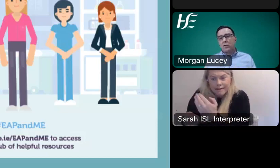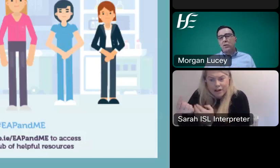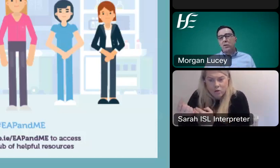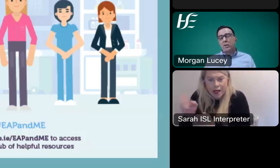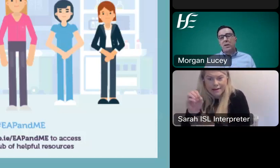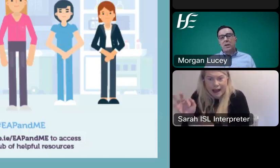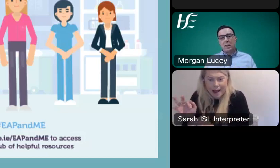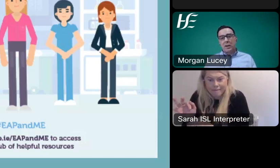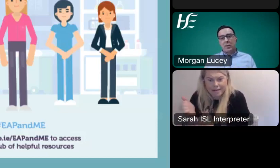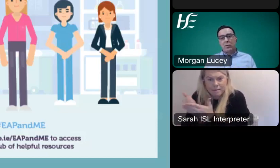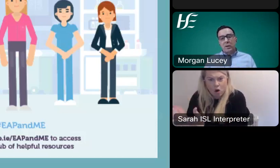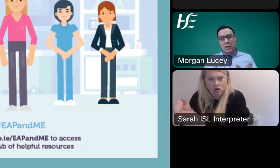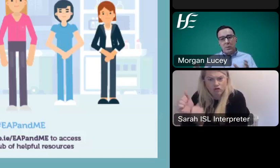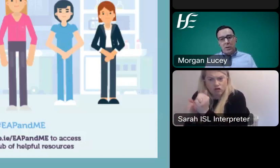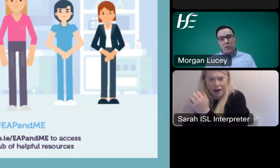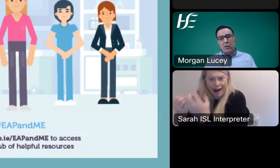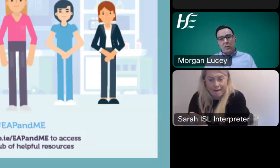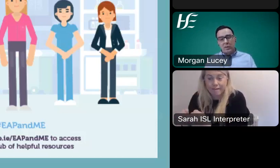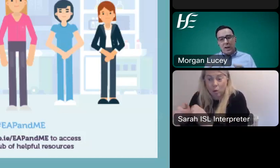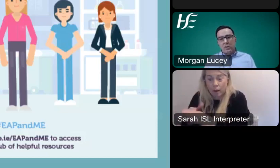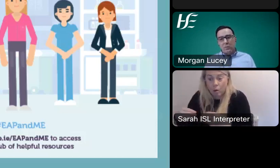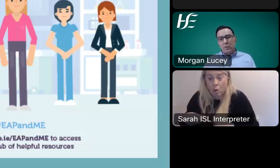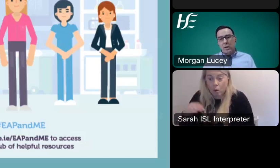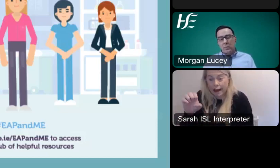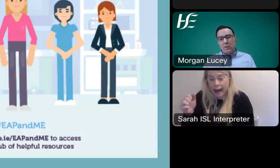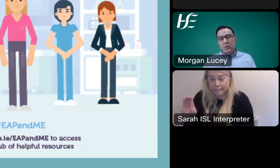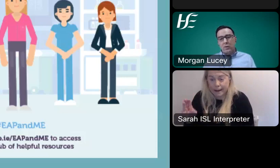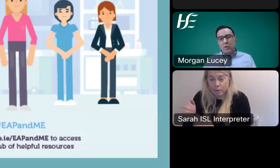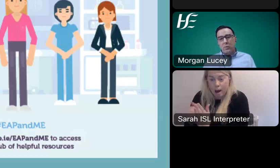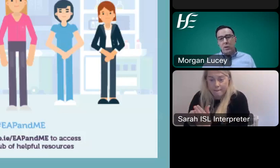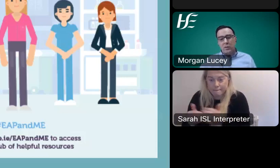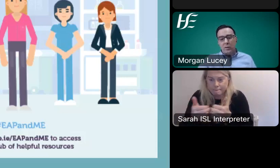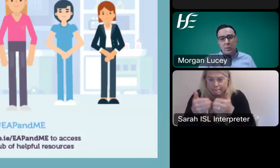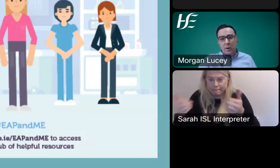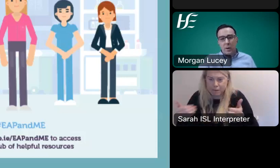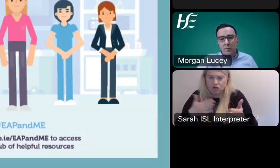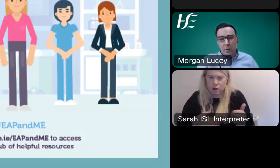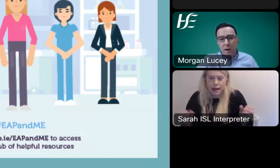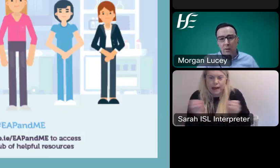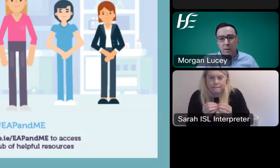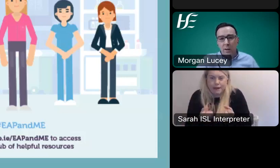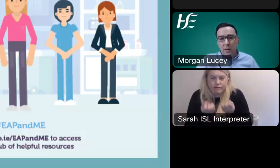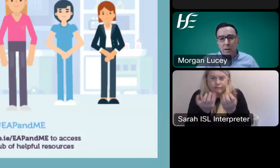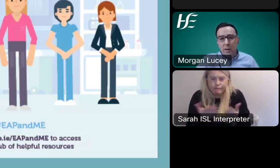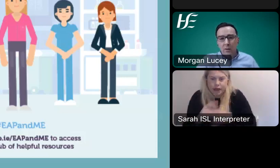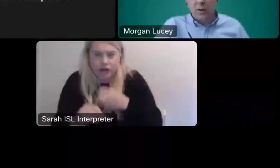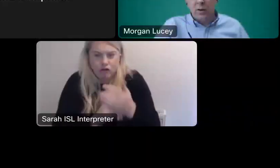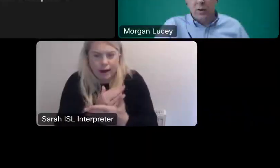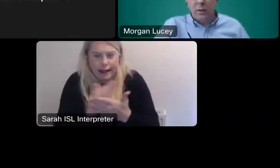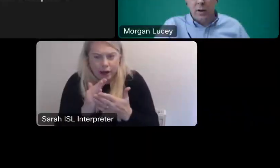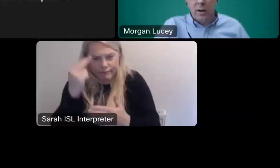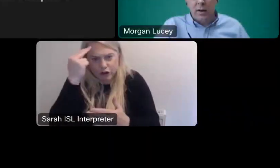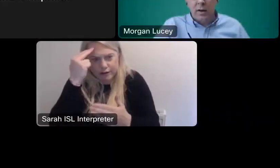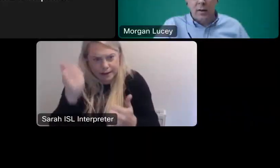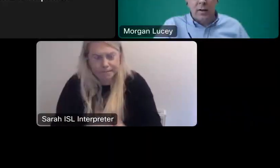support structures with EAP programs attached to them. So I just thought it'd be useful to mention that for clarity. And I'm going to